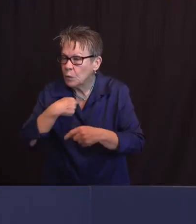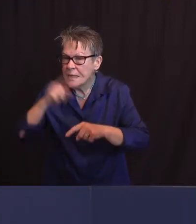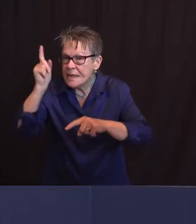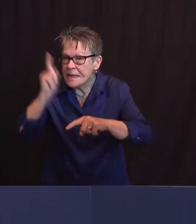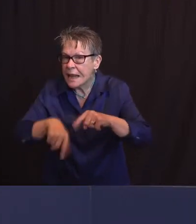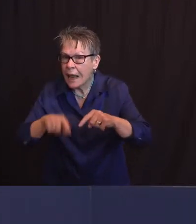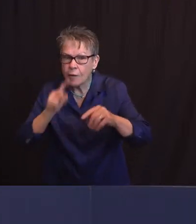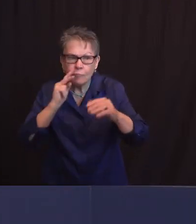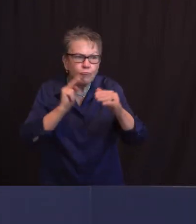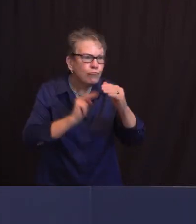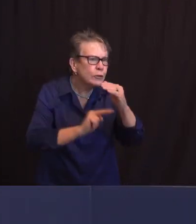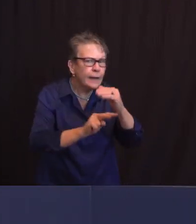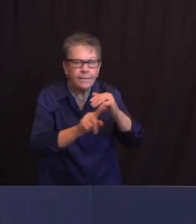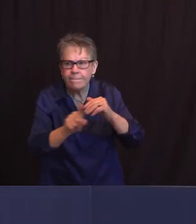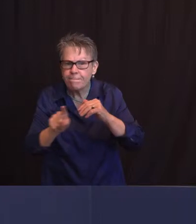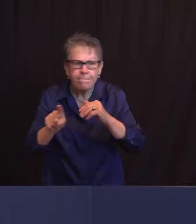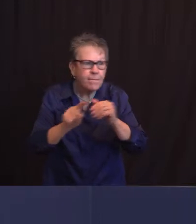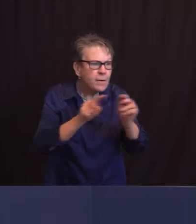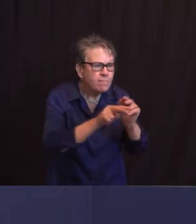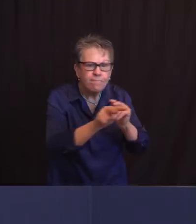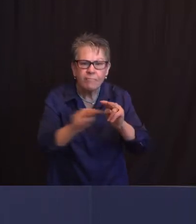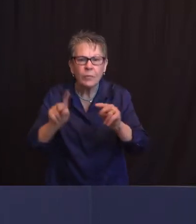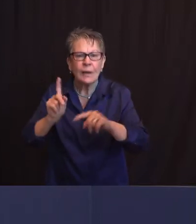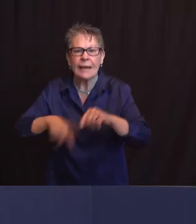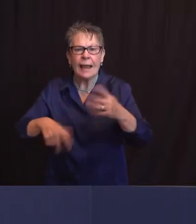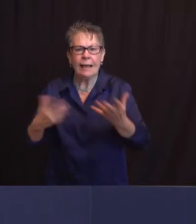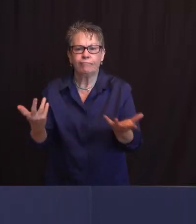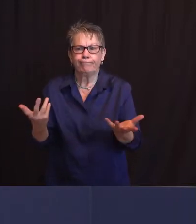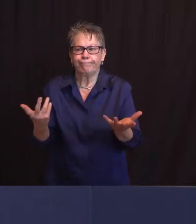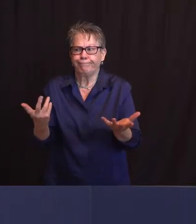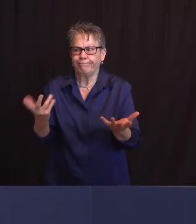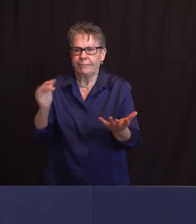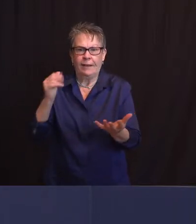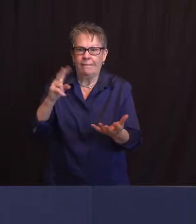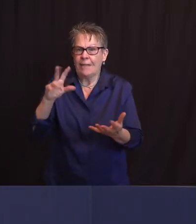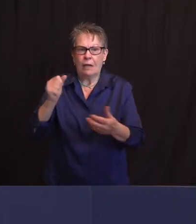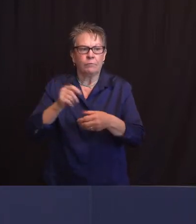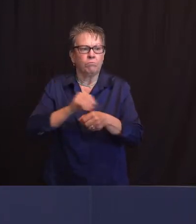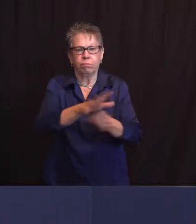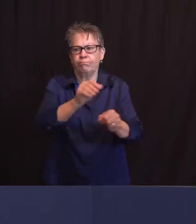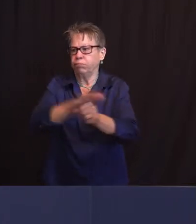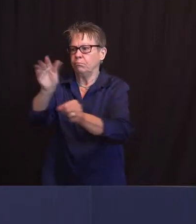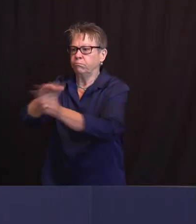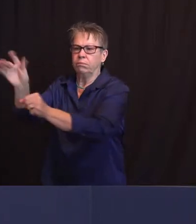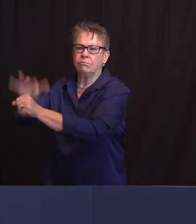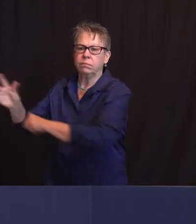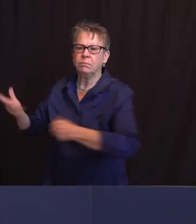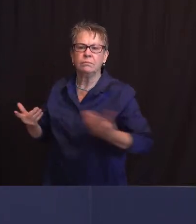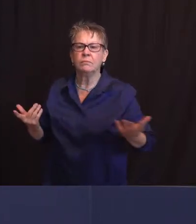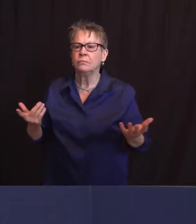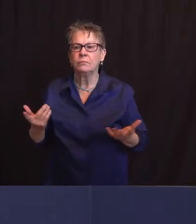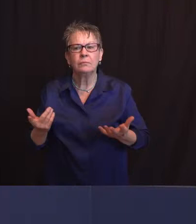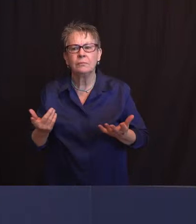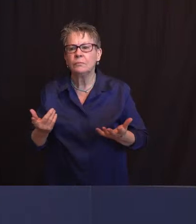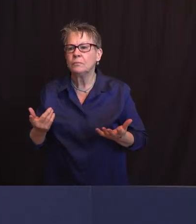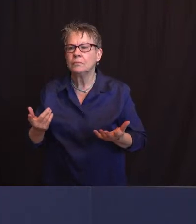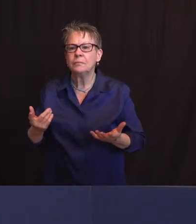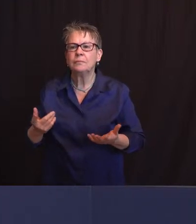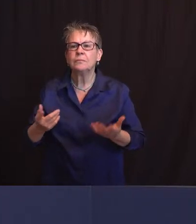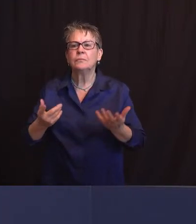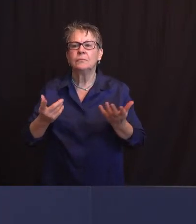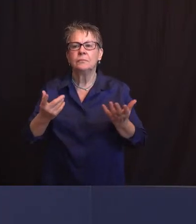daily. We review hospital census. We meet weekly with the hospital collaborators, the